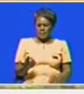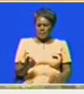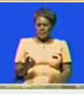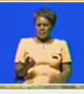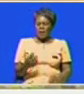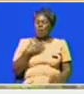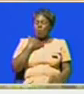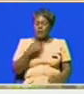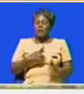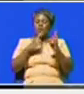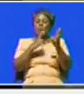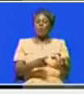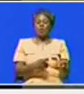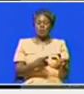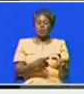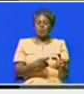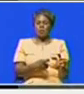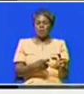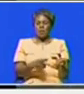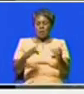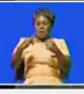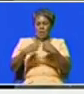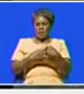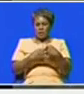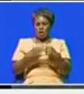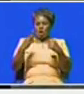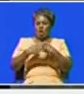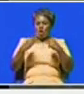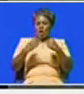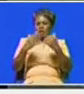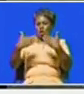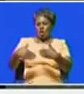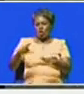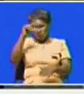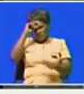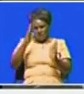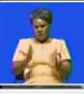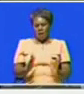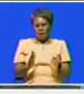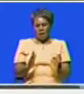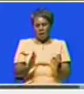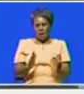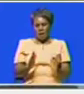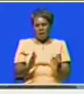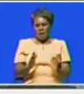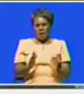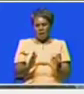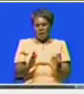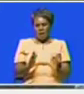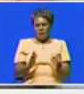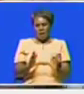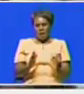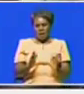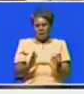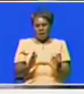I wanted a report on what it was. On August 8th, Lusaka lost the Bungoma governorship to Ford Kenya's Wycliffe